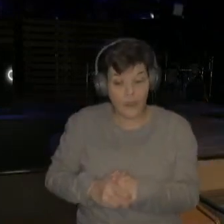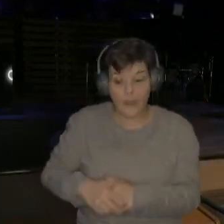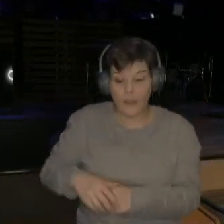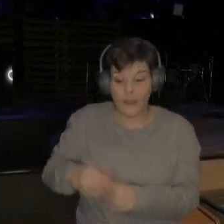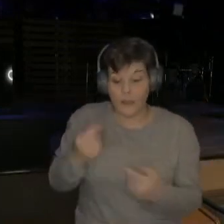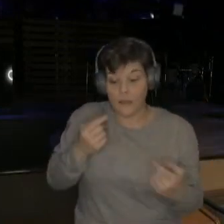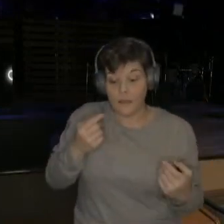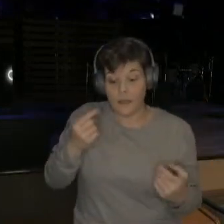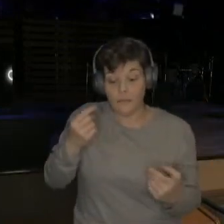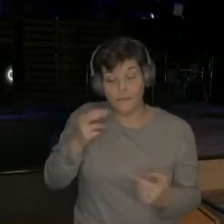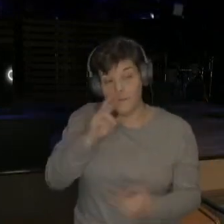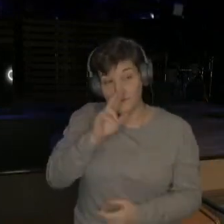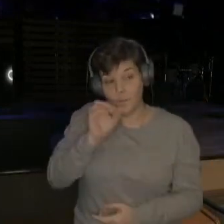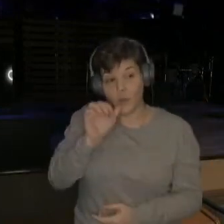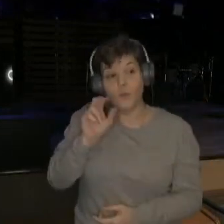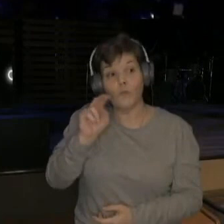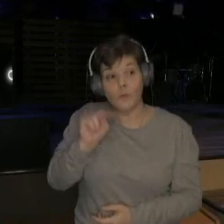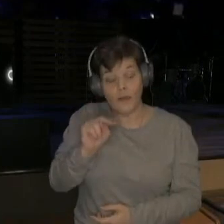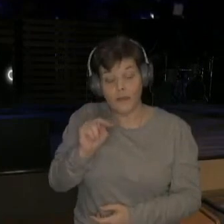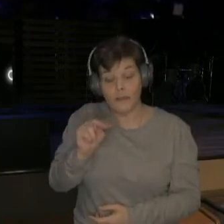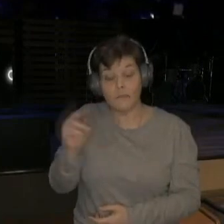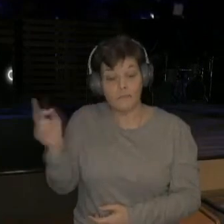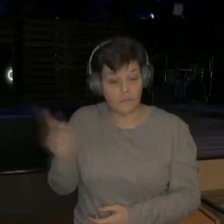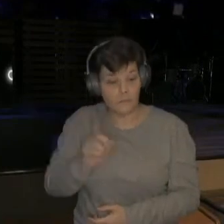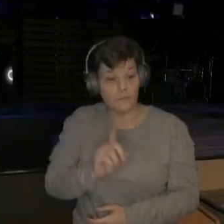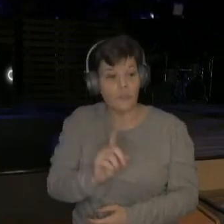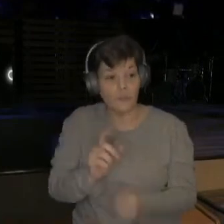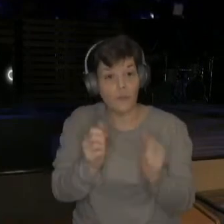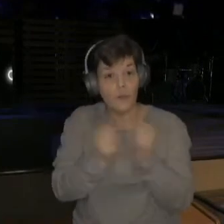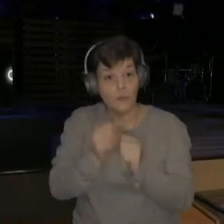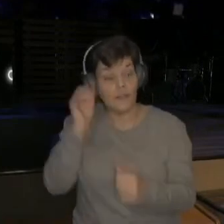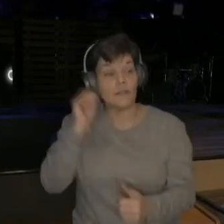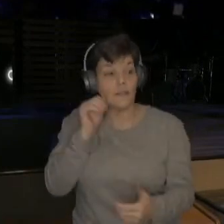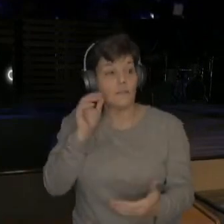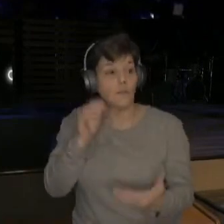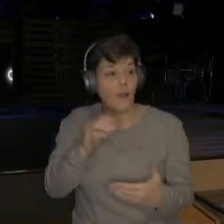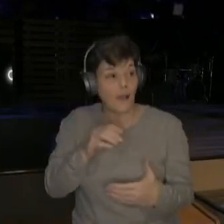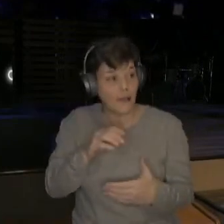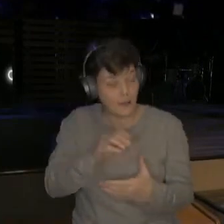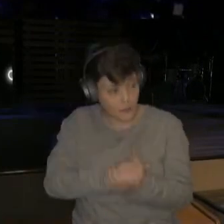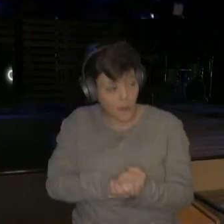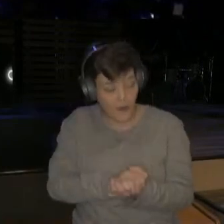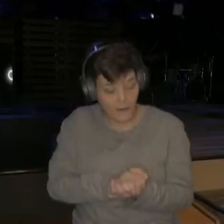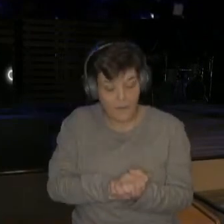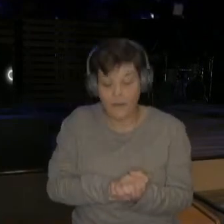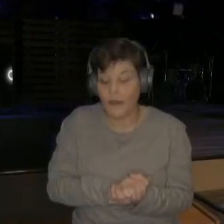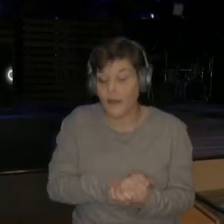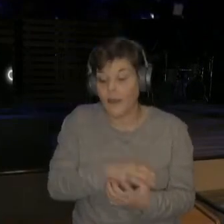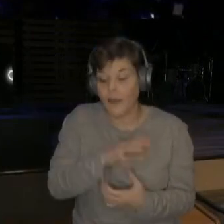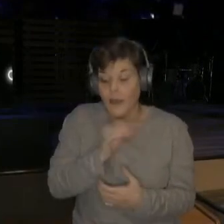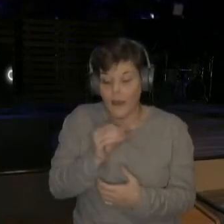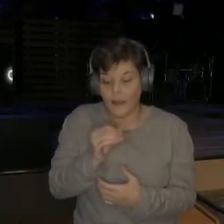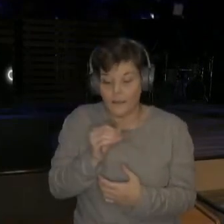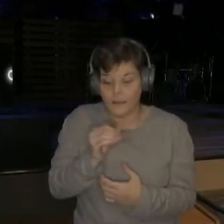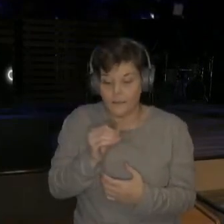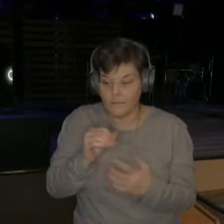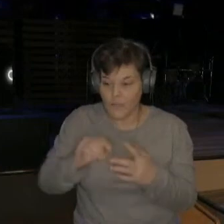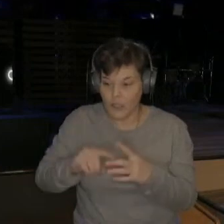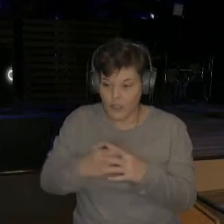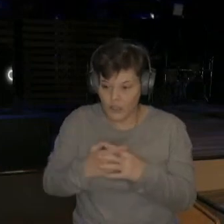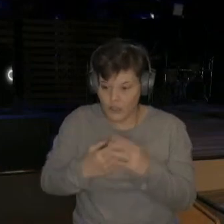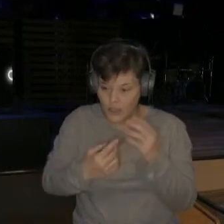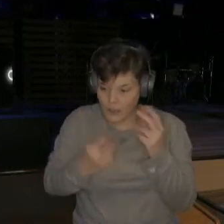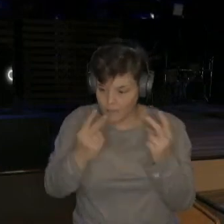and he recalls what Captain Miller had told him many years before, and he begins to question whether